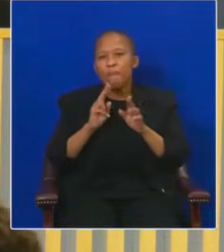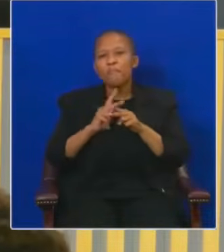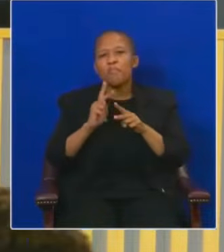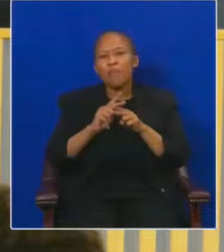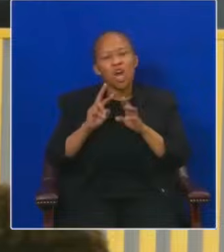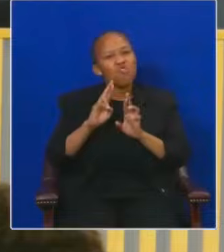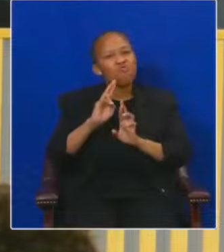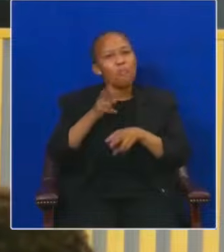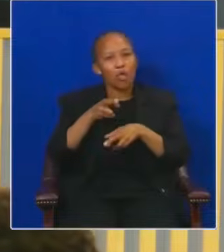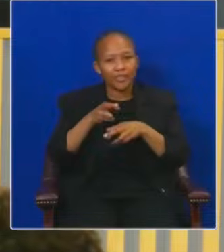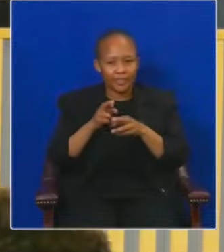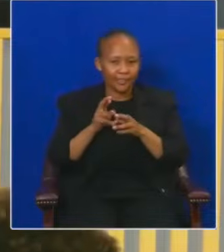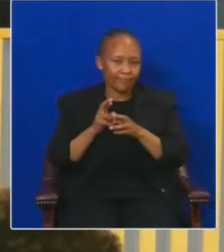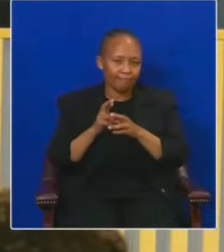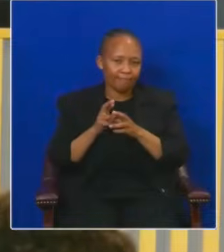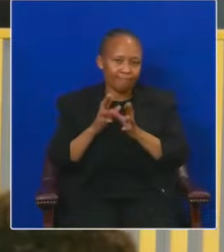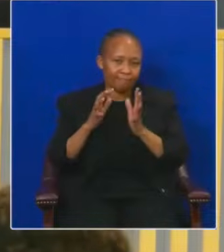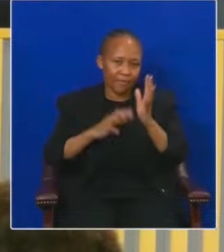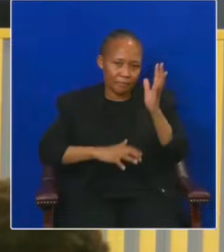with